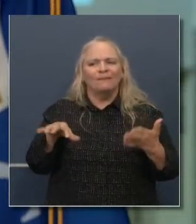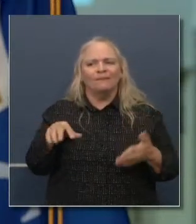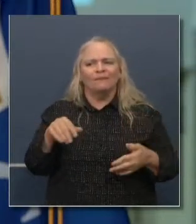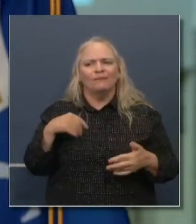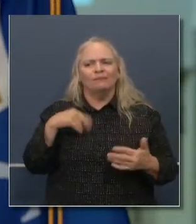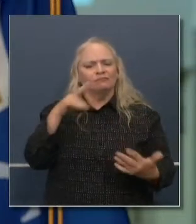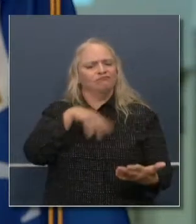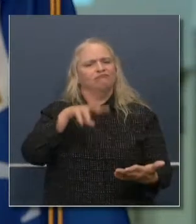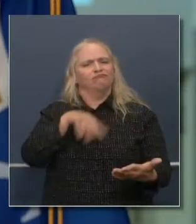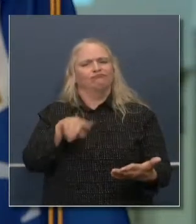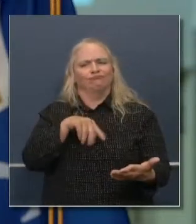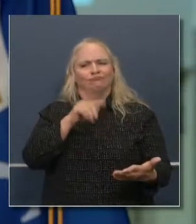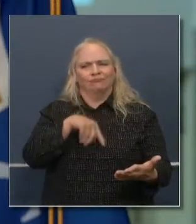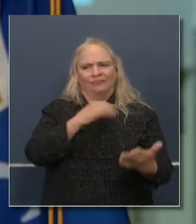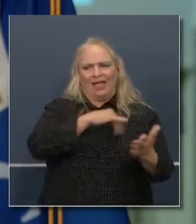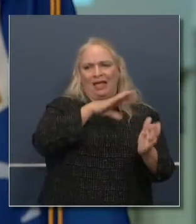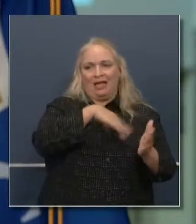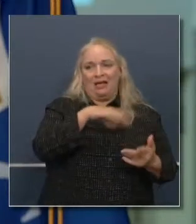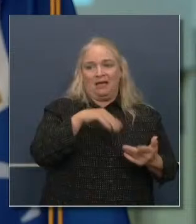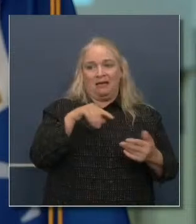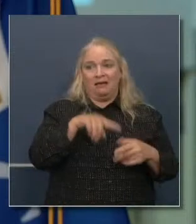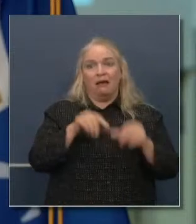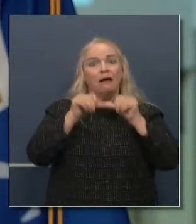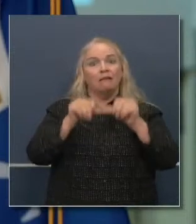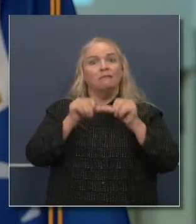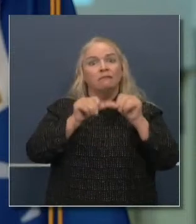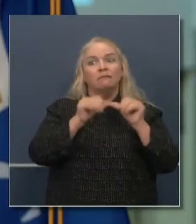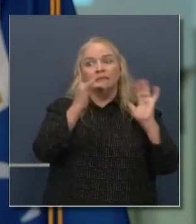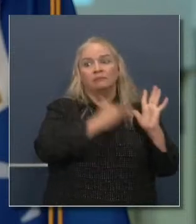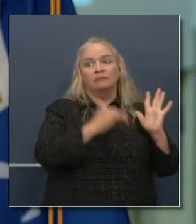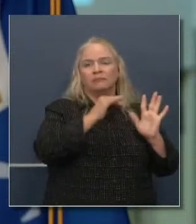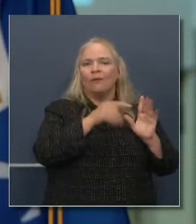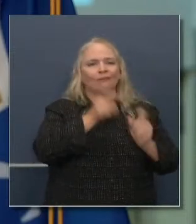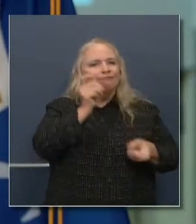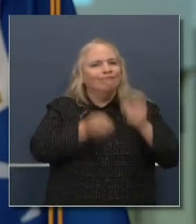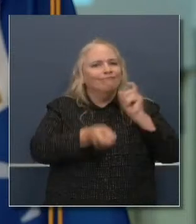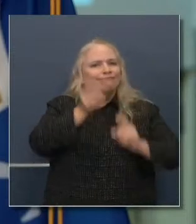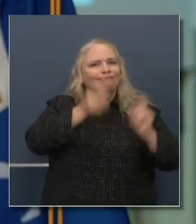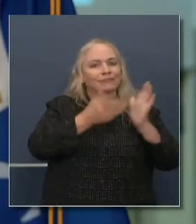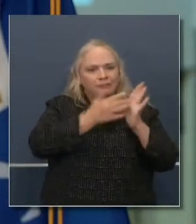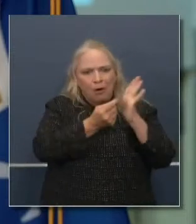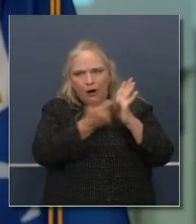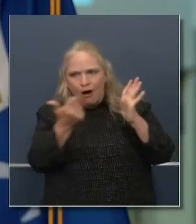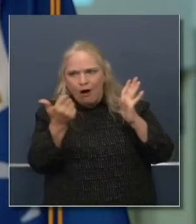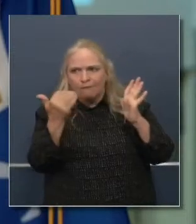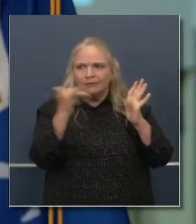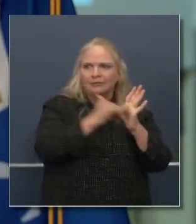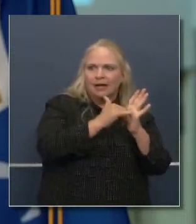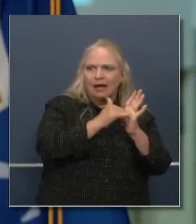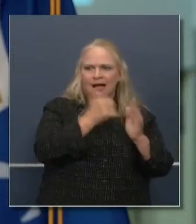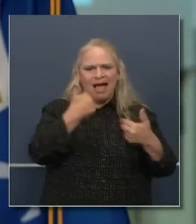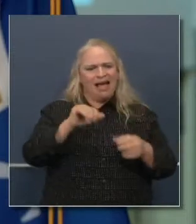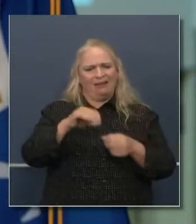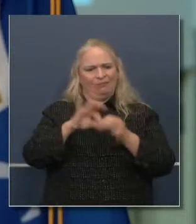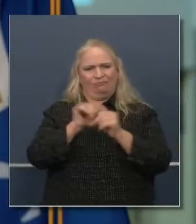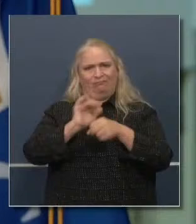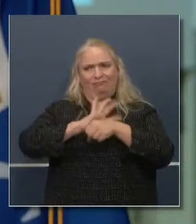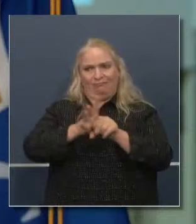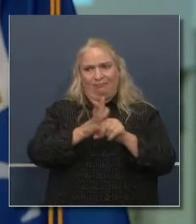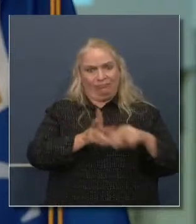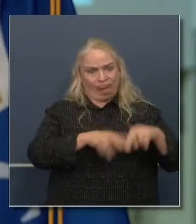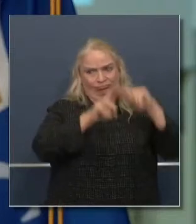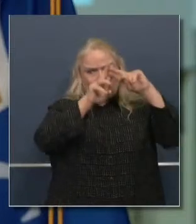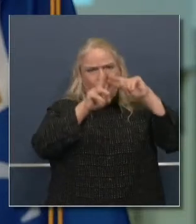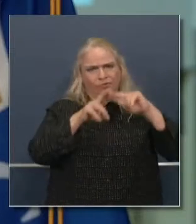nothing is linear as it relates to infectious disease. There's a dynamic, and that dynamic needs to